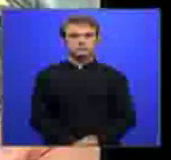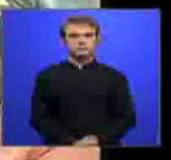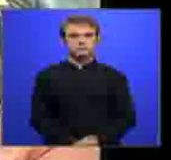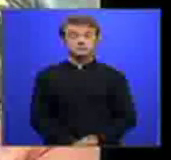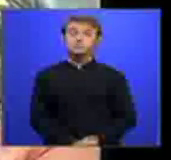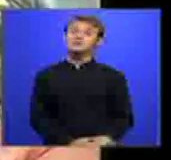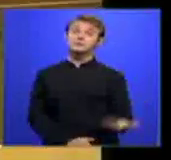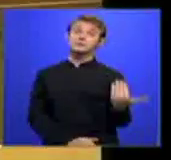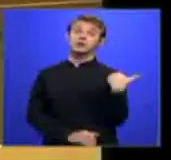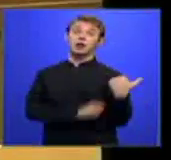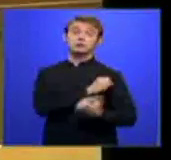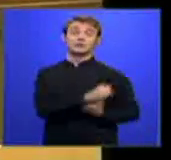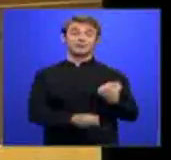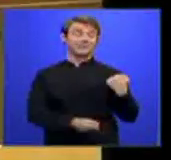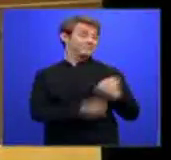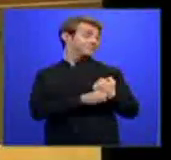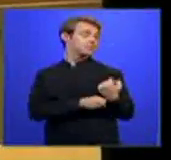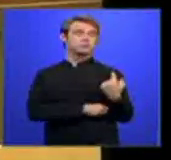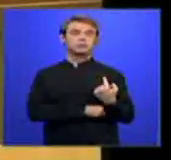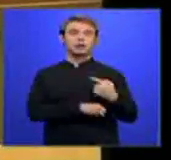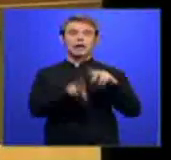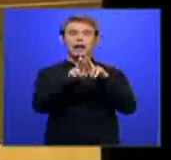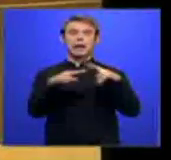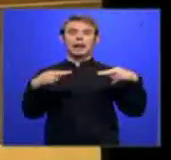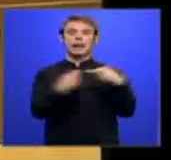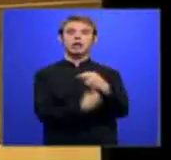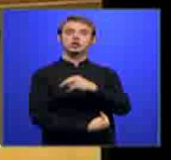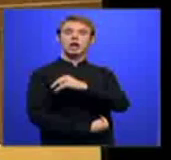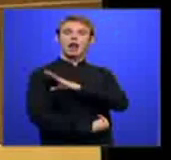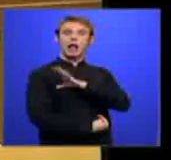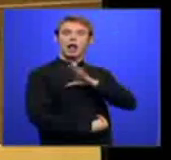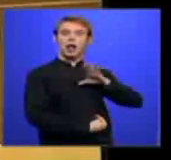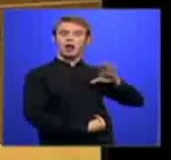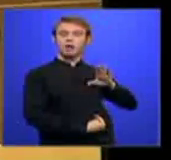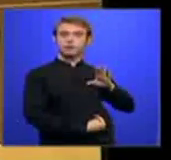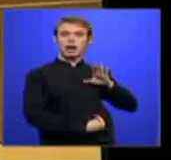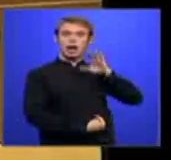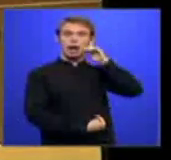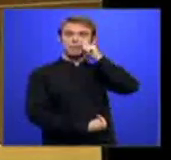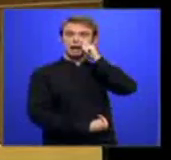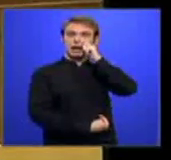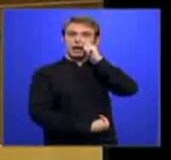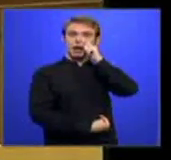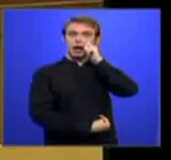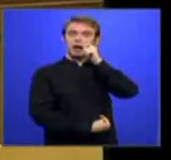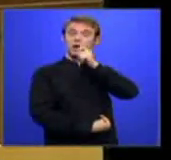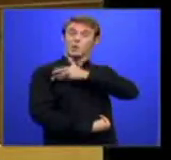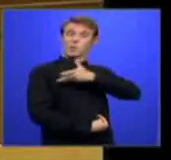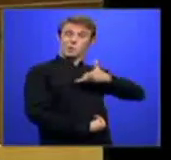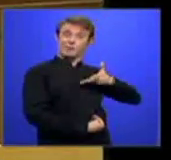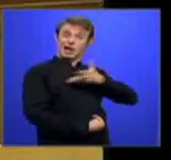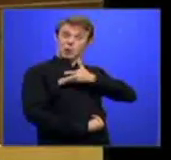Last year, the National Council on Gender-Based Violence was established.